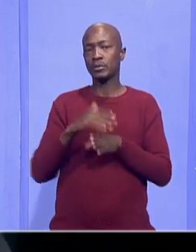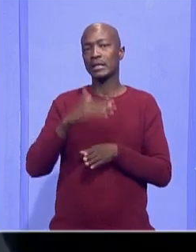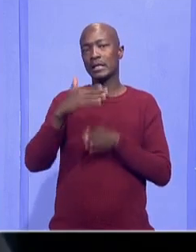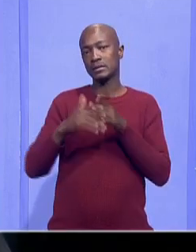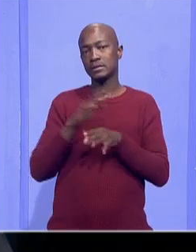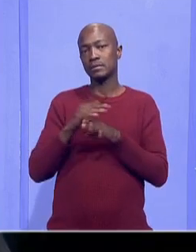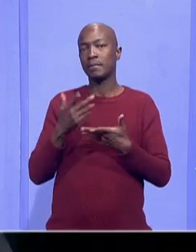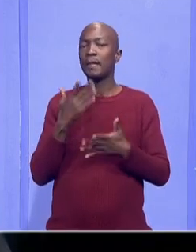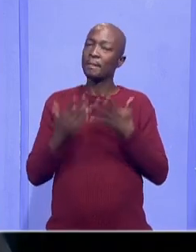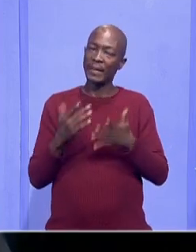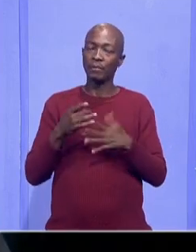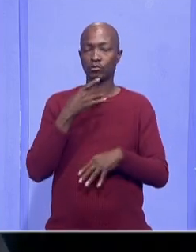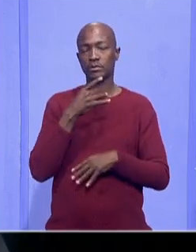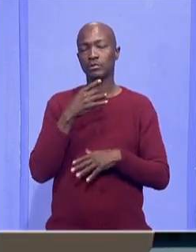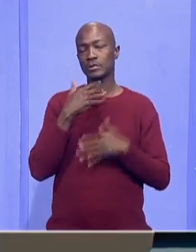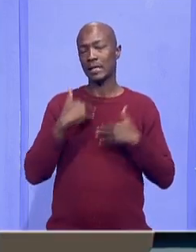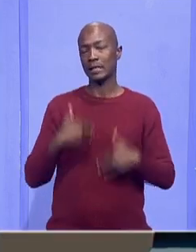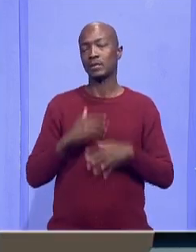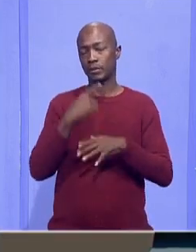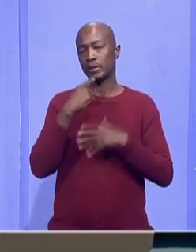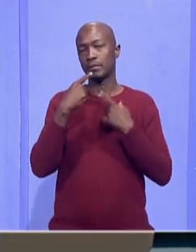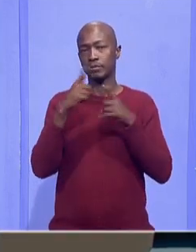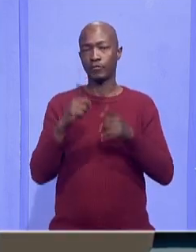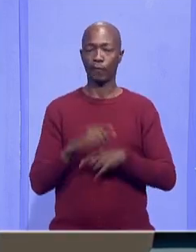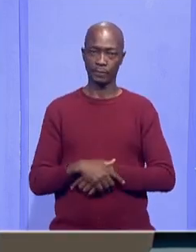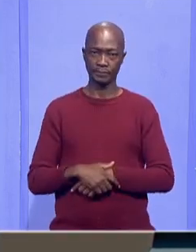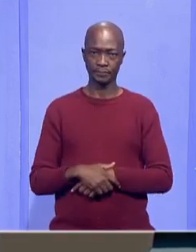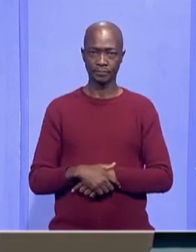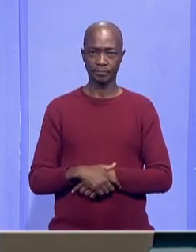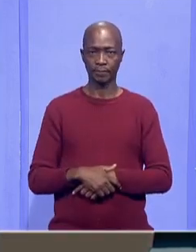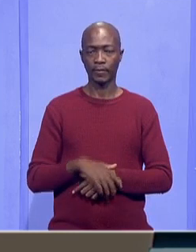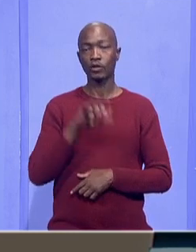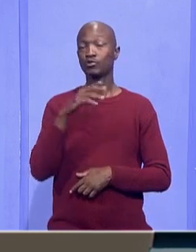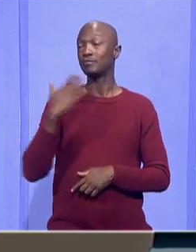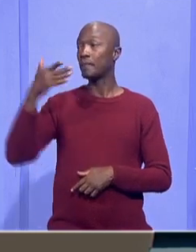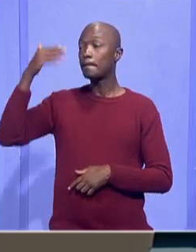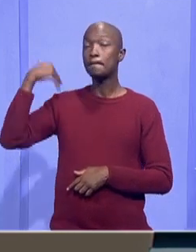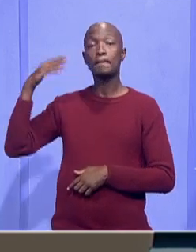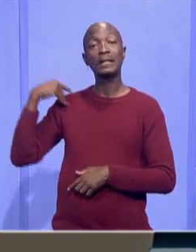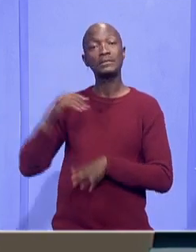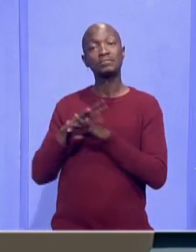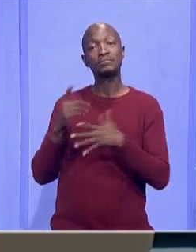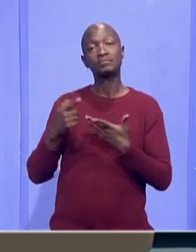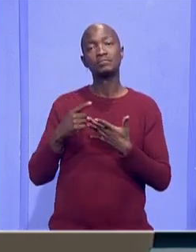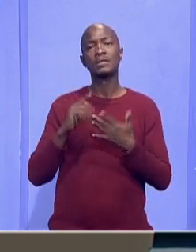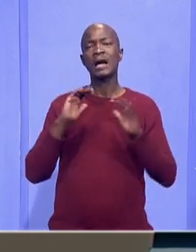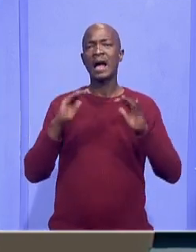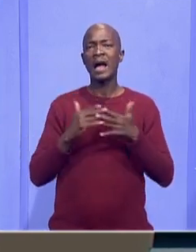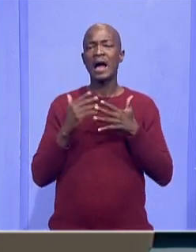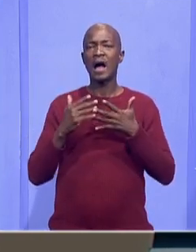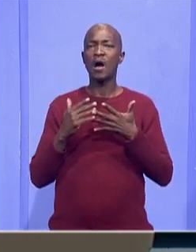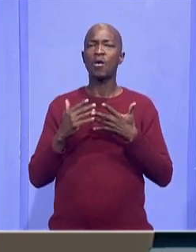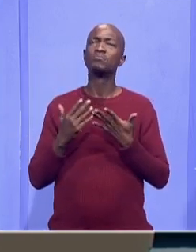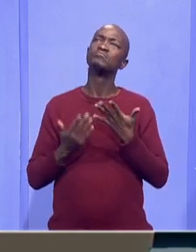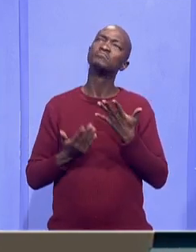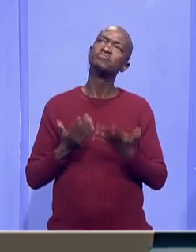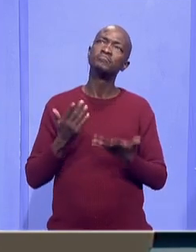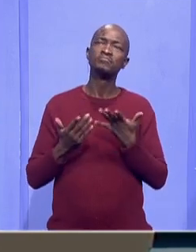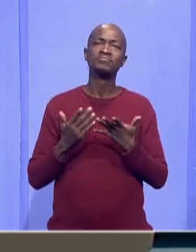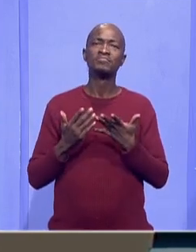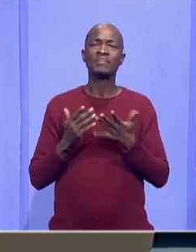Sunday. And from, past predictions and also just your modeling, I mean, how close to the